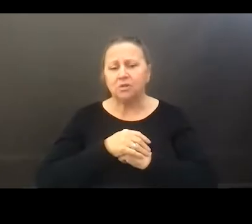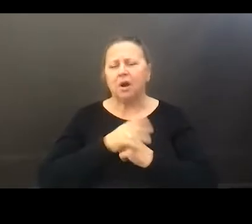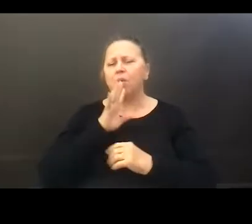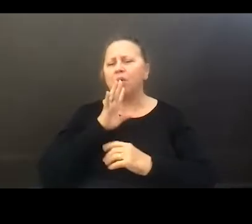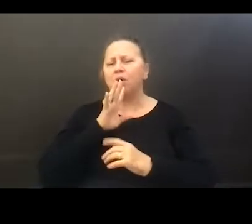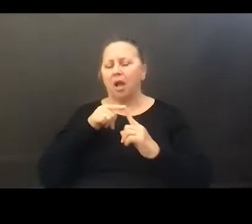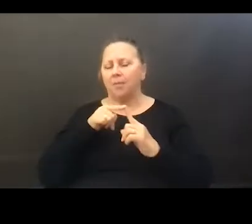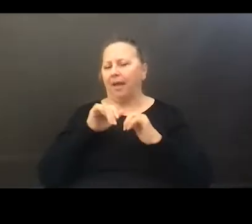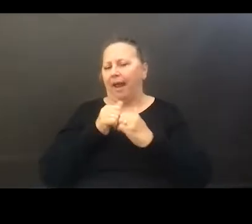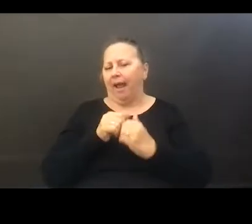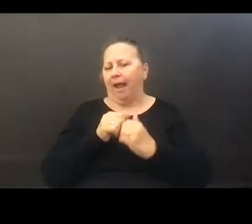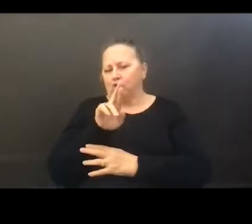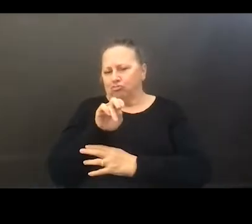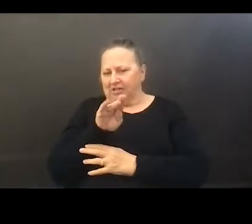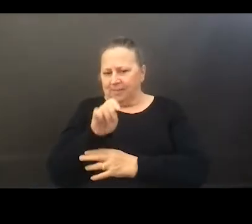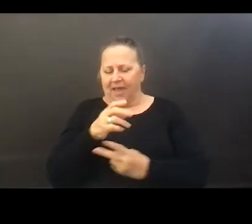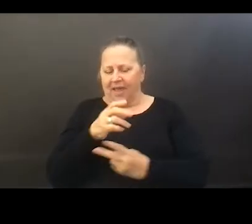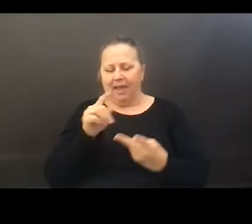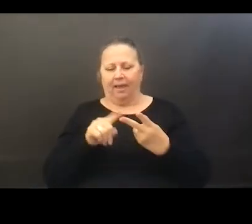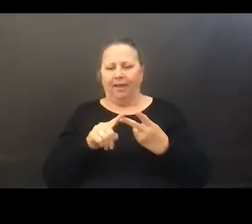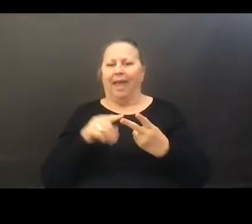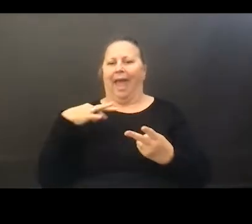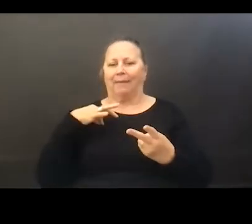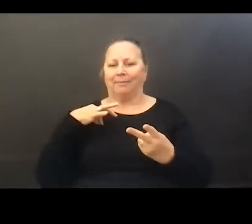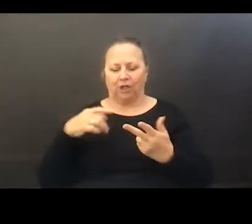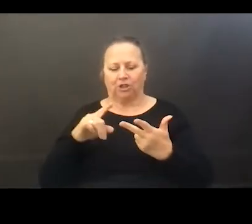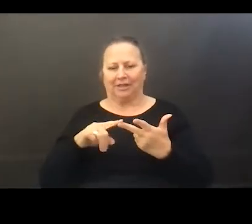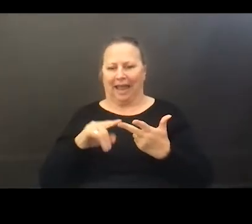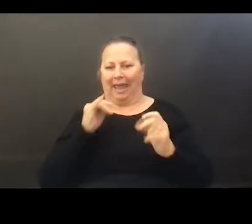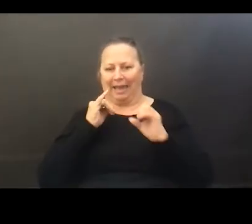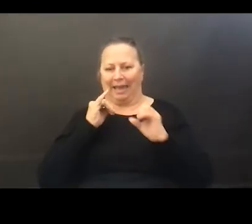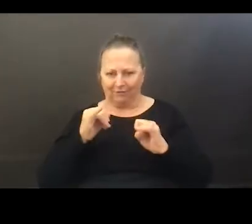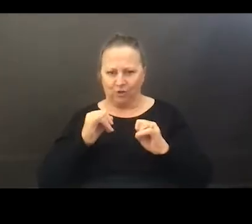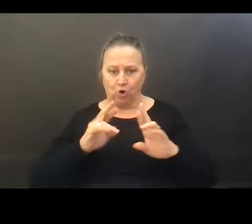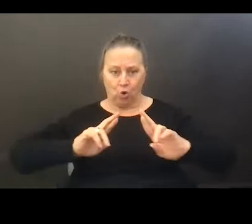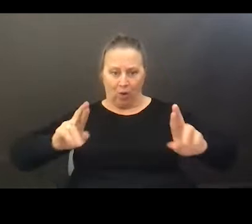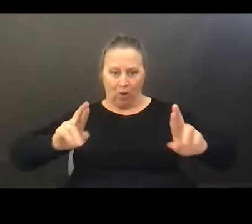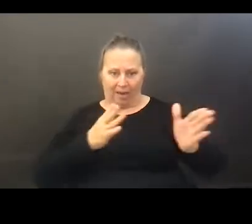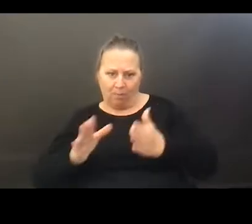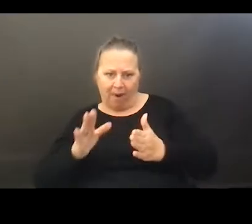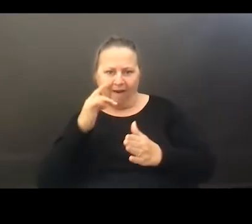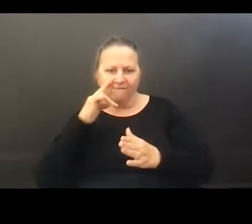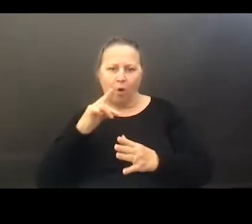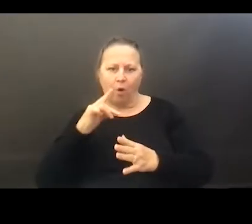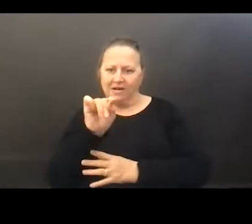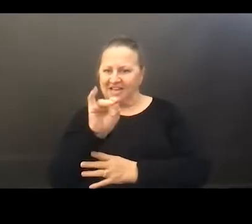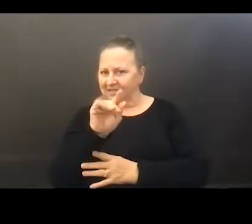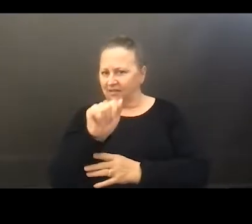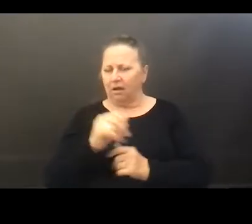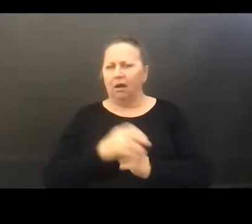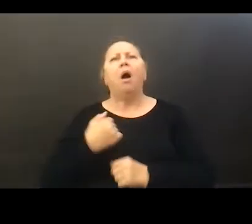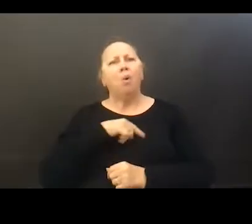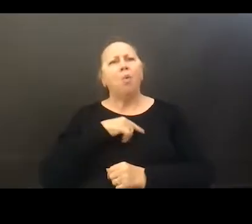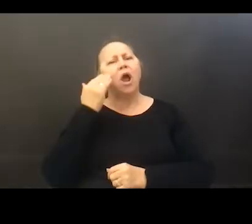your application and that interview ready for Tesla. And so, we realized that resumes